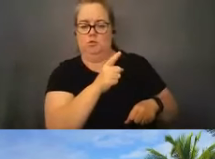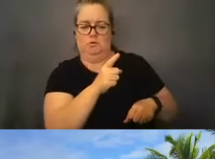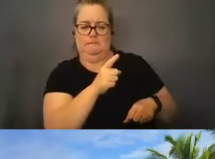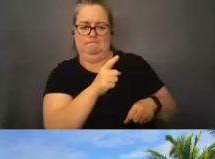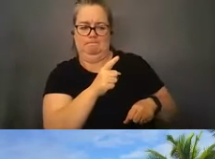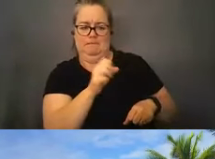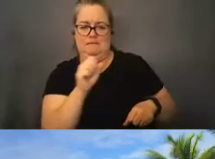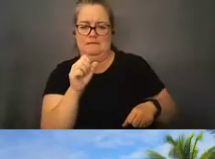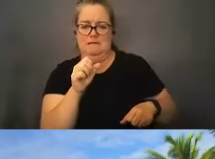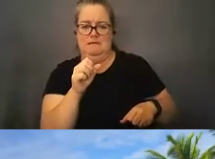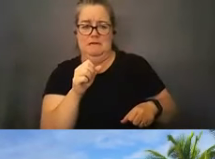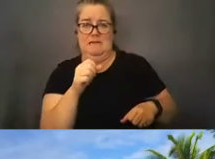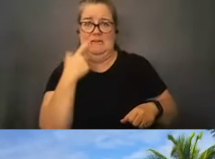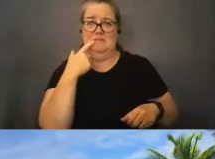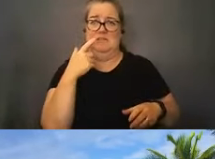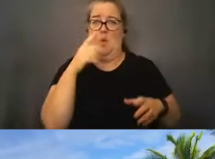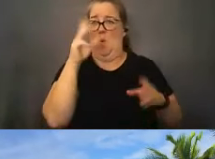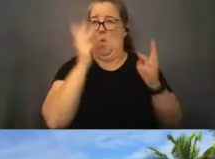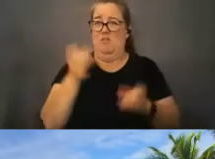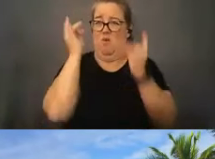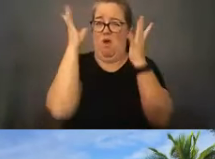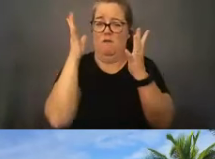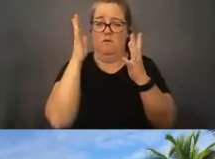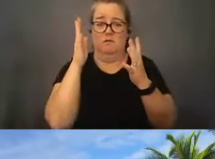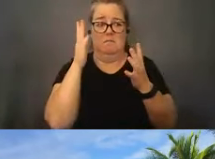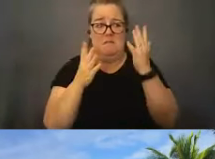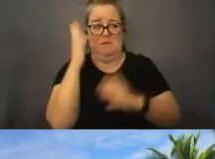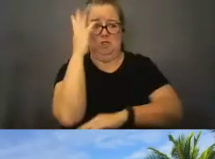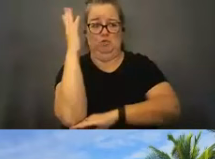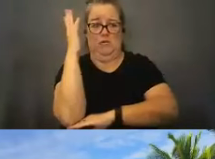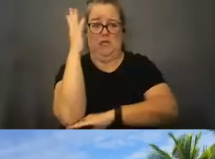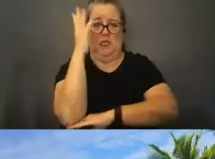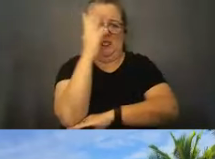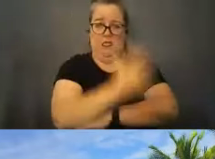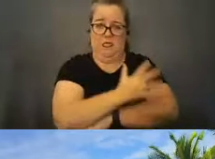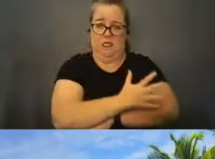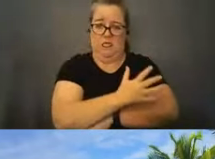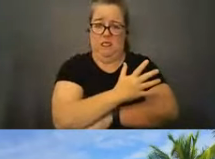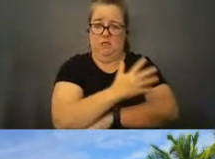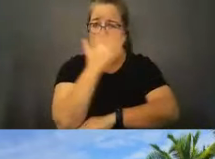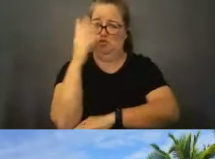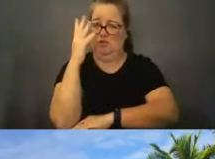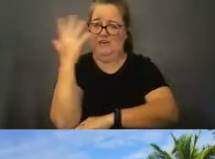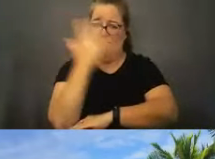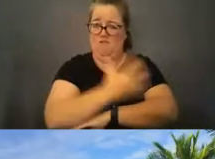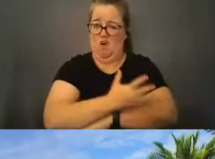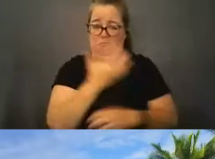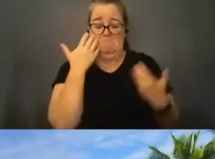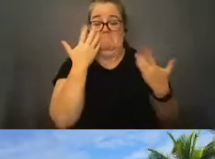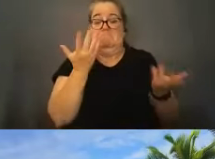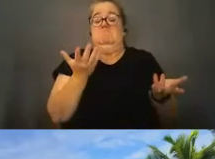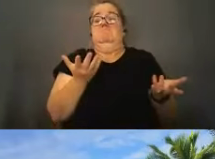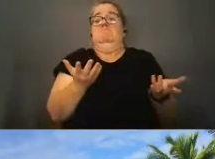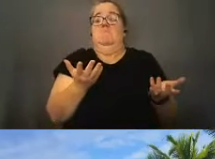bad storm? Is a tree going to fall on us? Is it are you